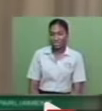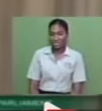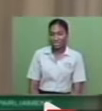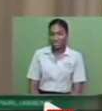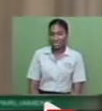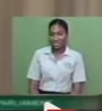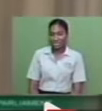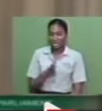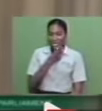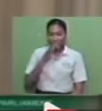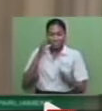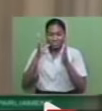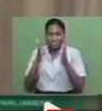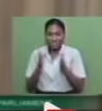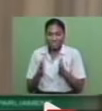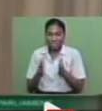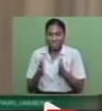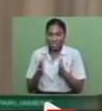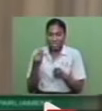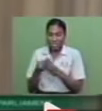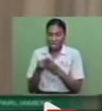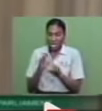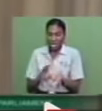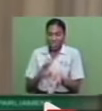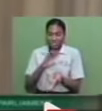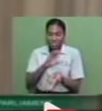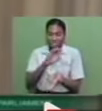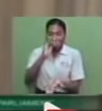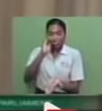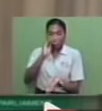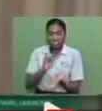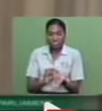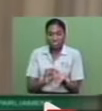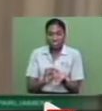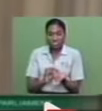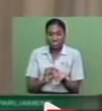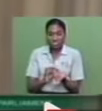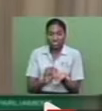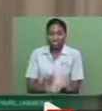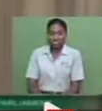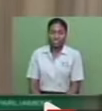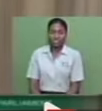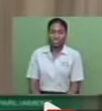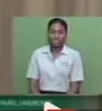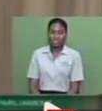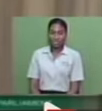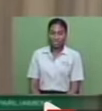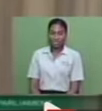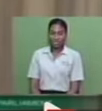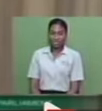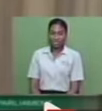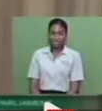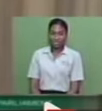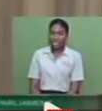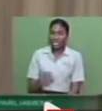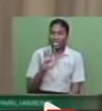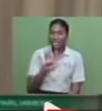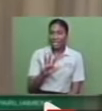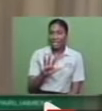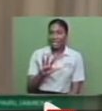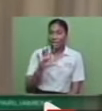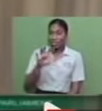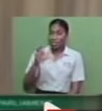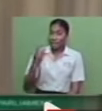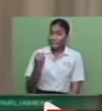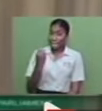1% of our GDP. That has been the plan ever since. And you know, even that 500 million the minister